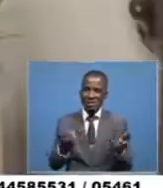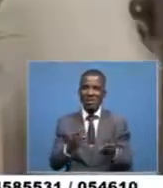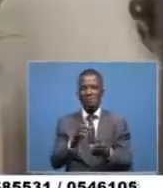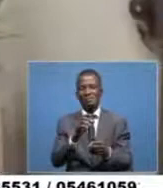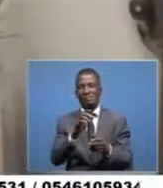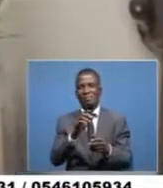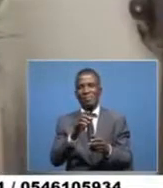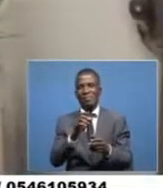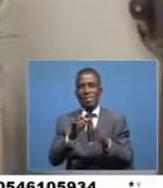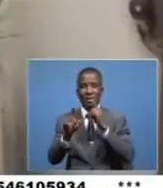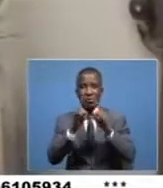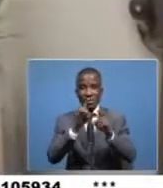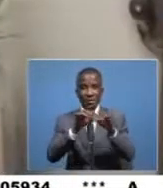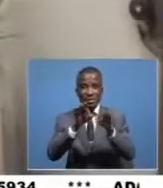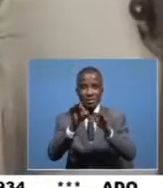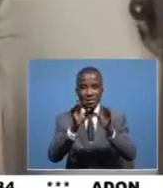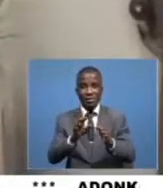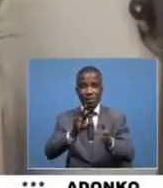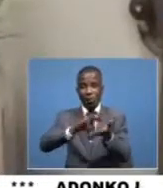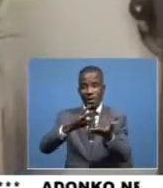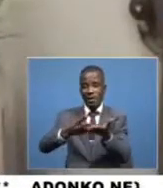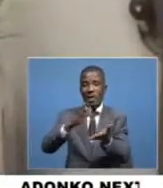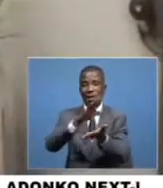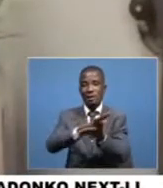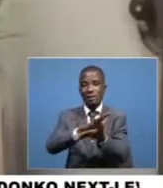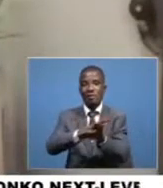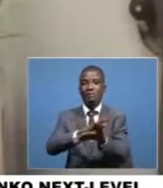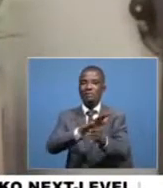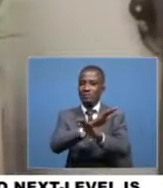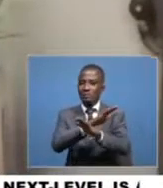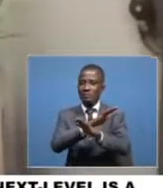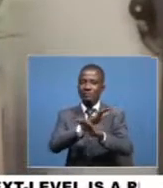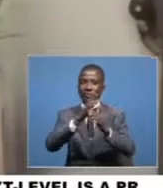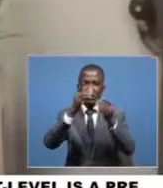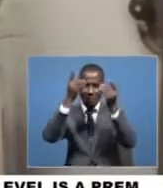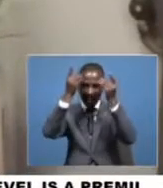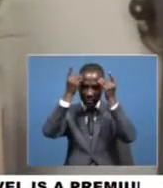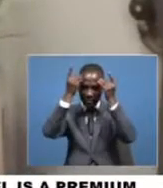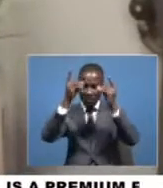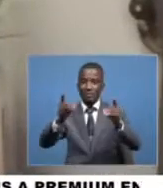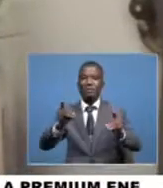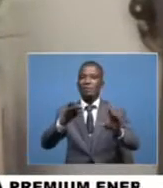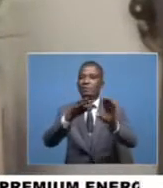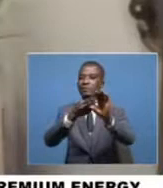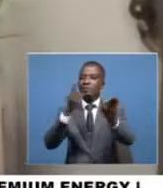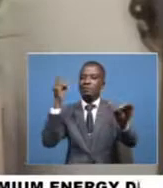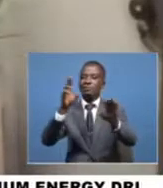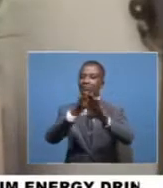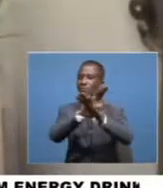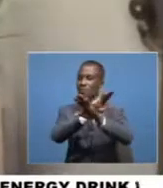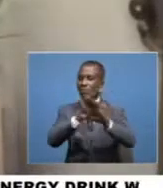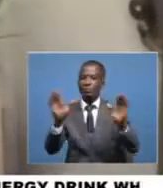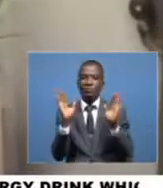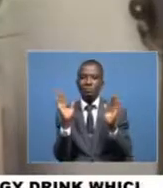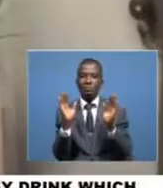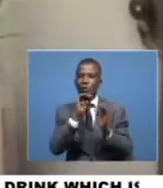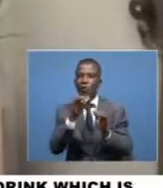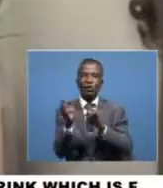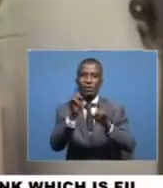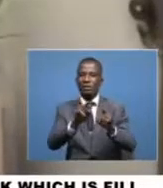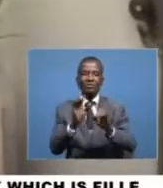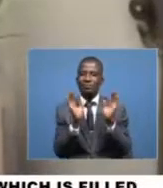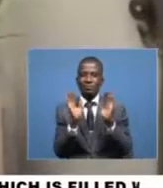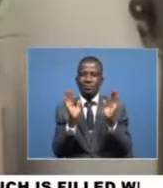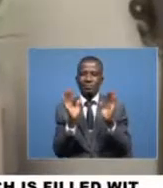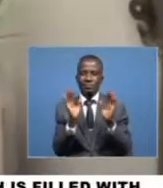in this case to file a witness statement but decide not to call that witness to testify or even put the